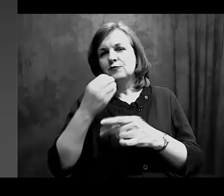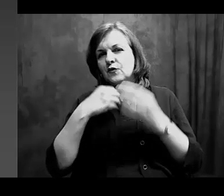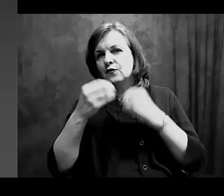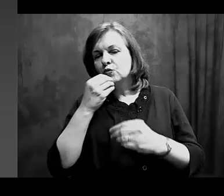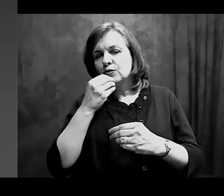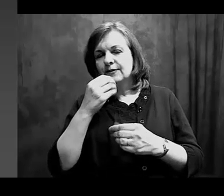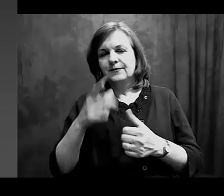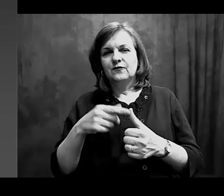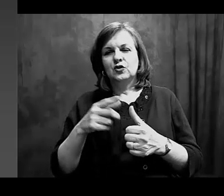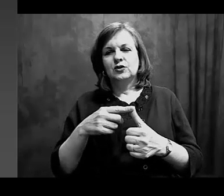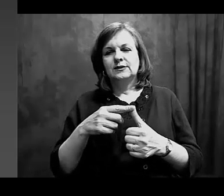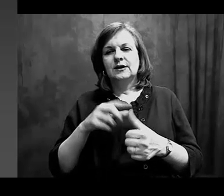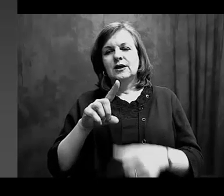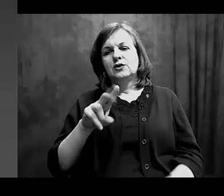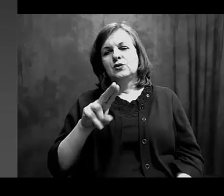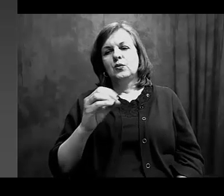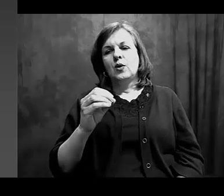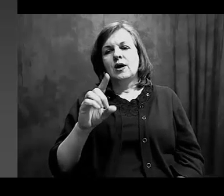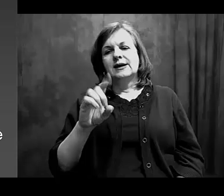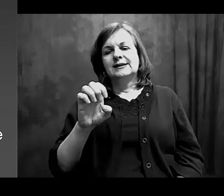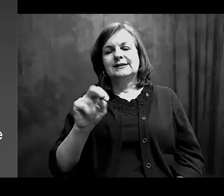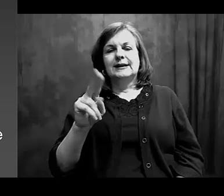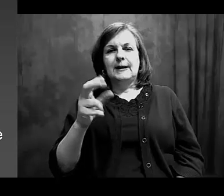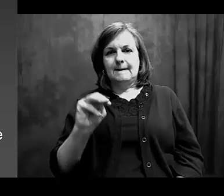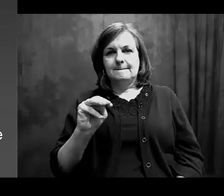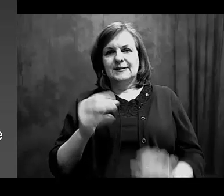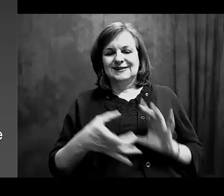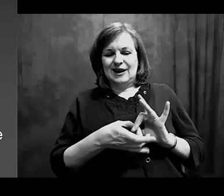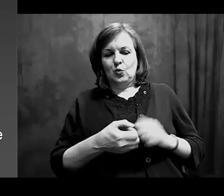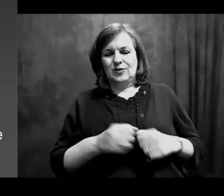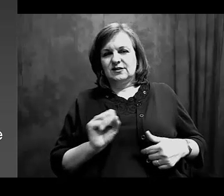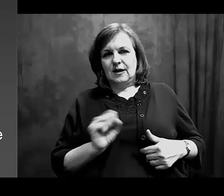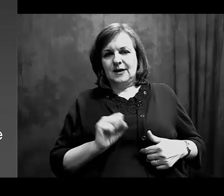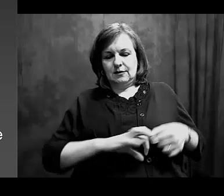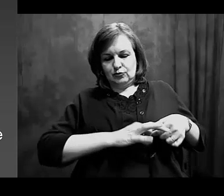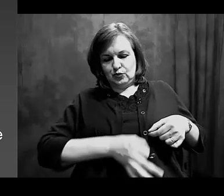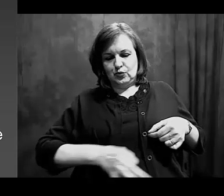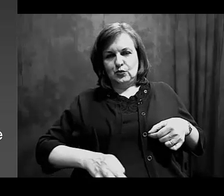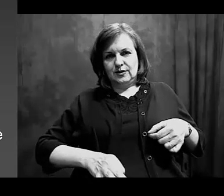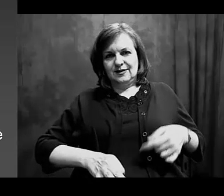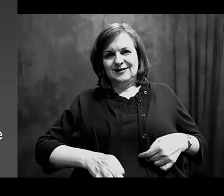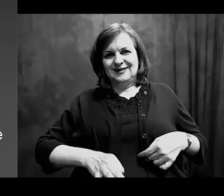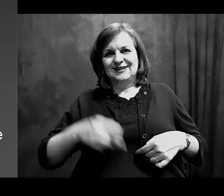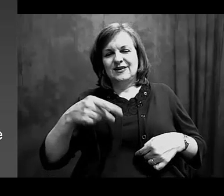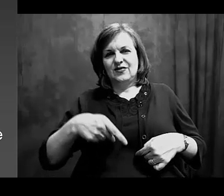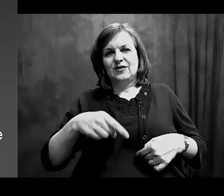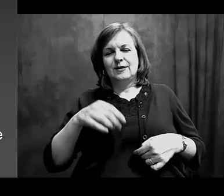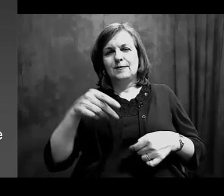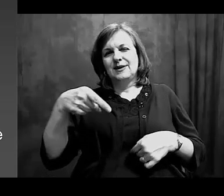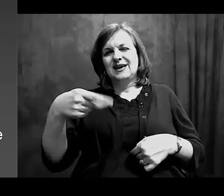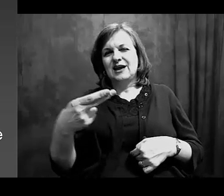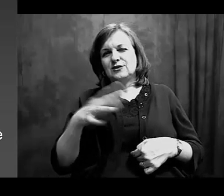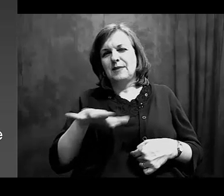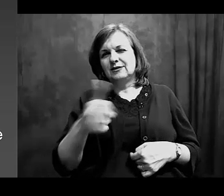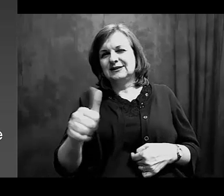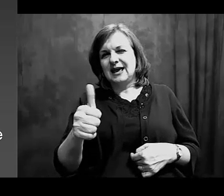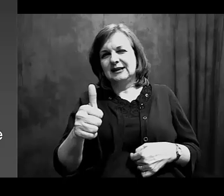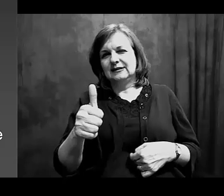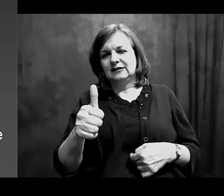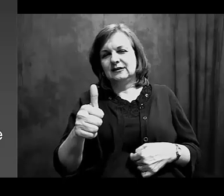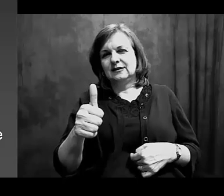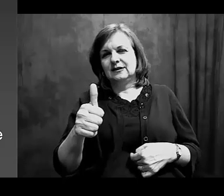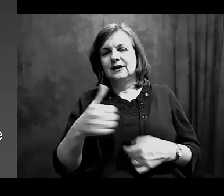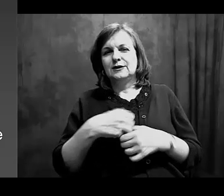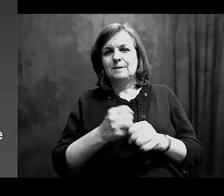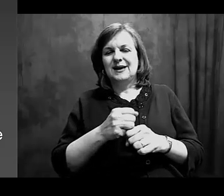to help break down different things and to have different functions. The duodenum is the first stop straight off the stomach. This is where we said